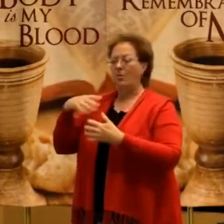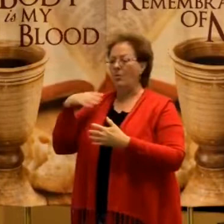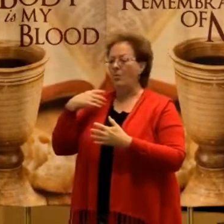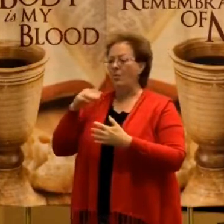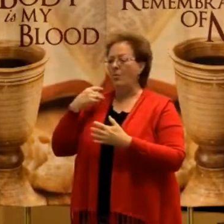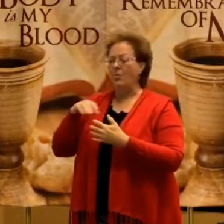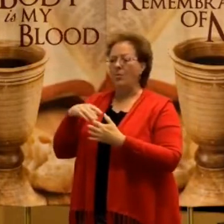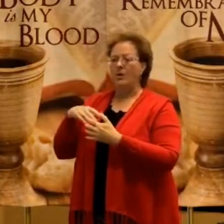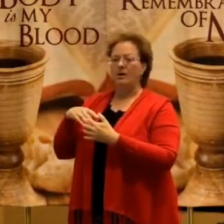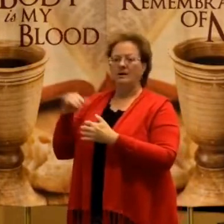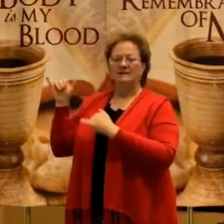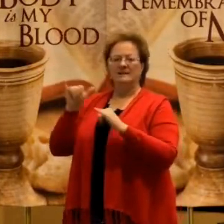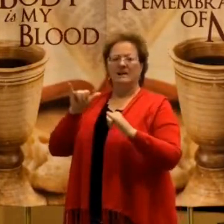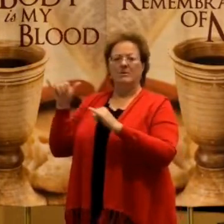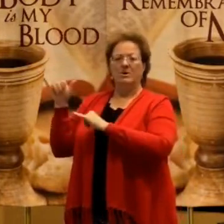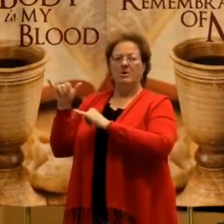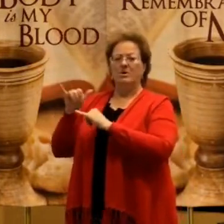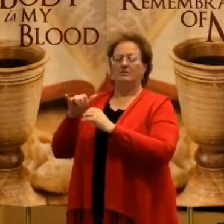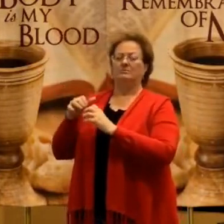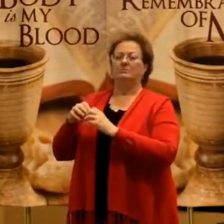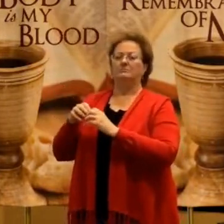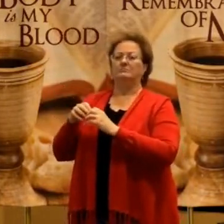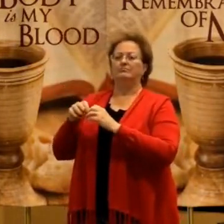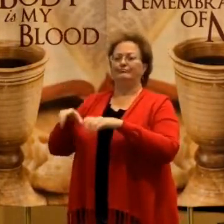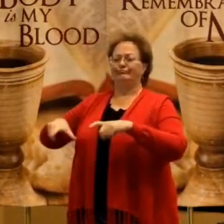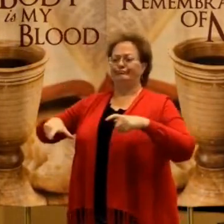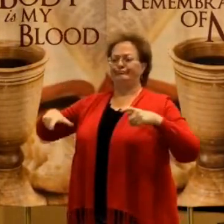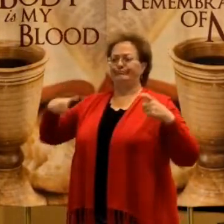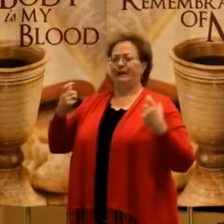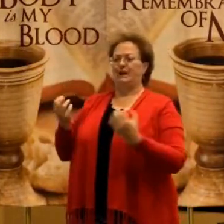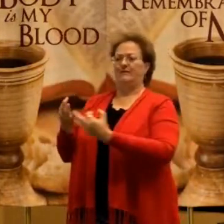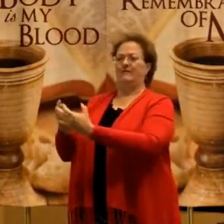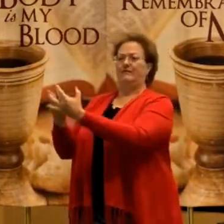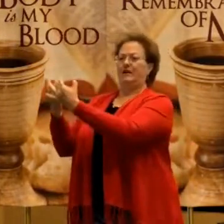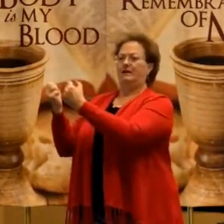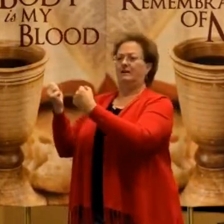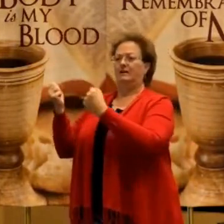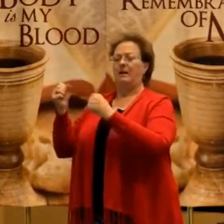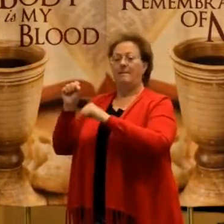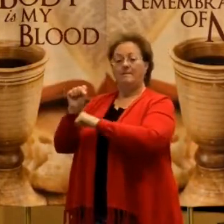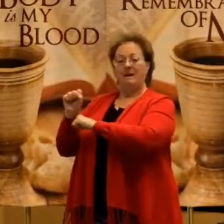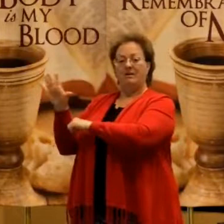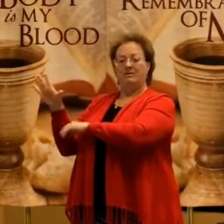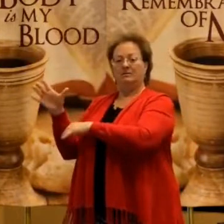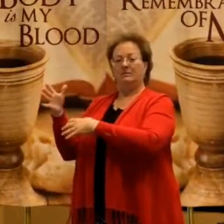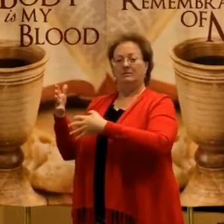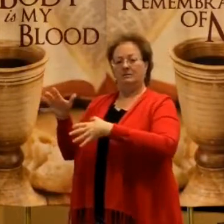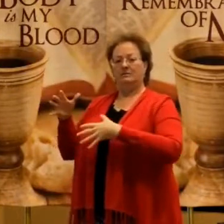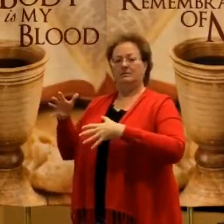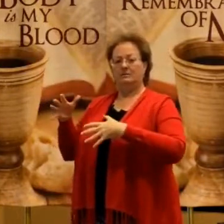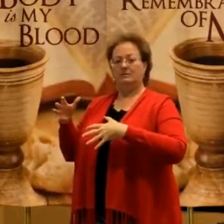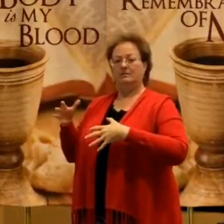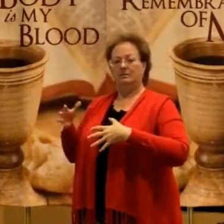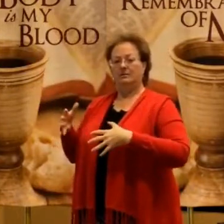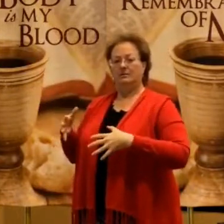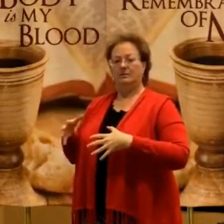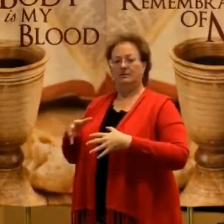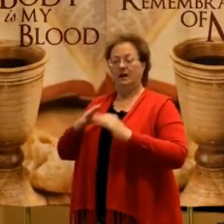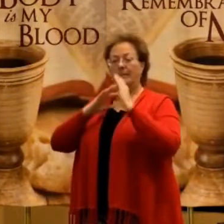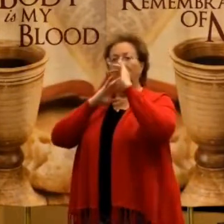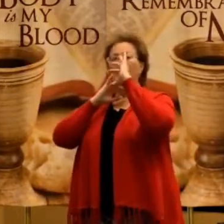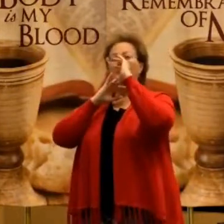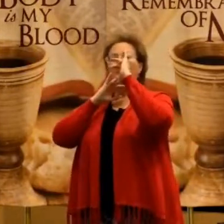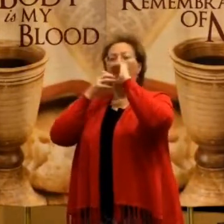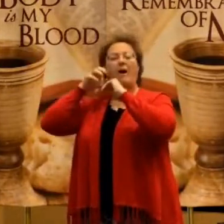it like smoke from a furnace, and the whole mountain trembled violently. As the sound of the trumpet grew louder and